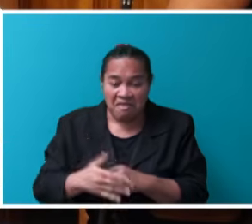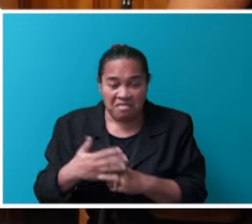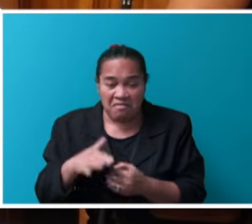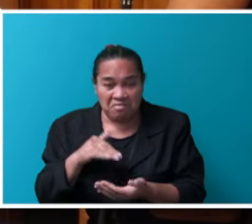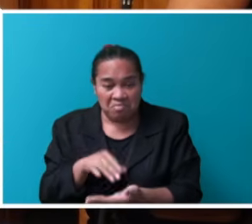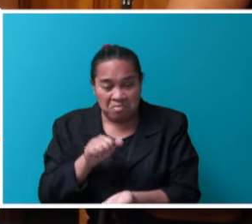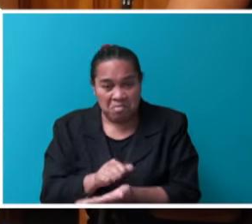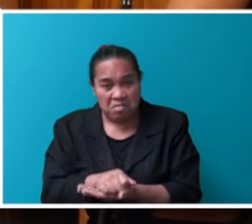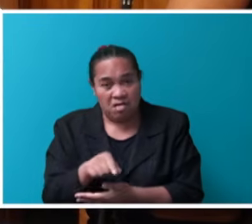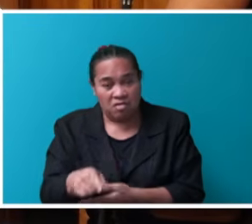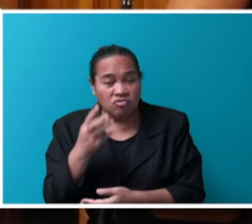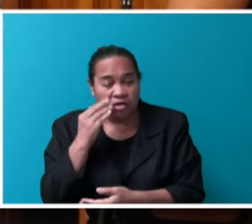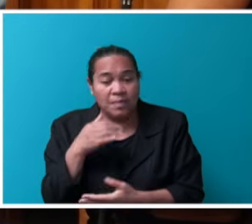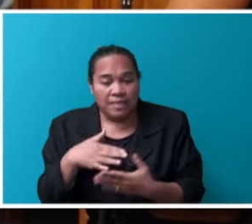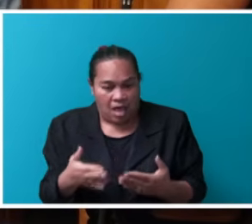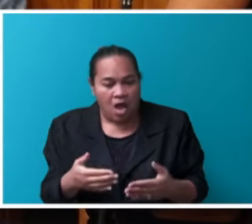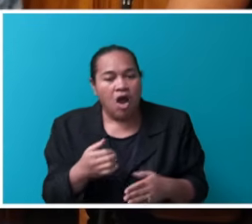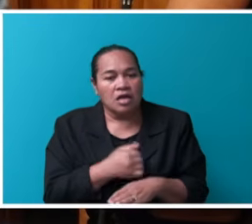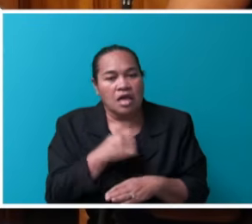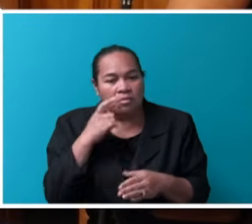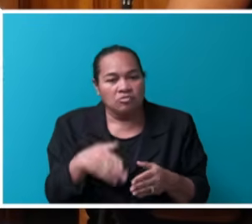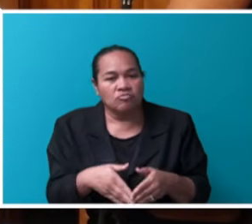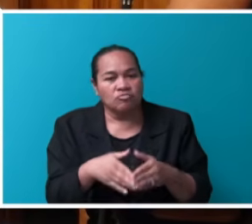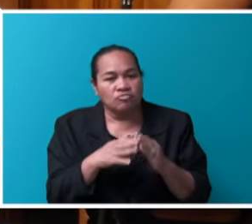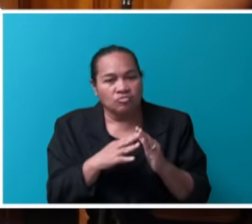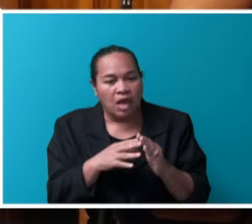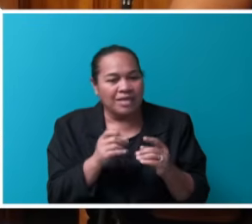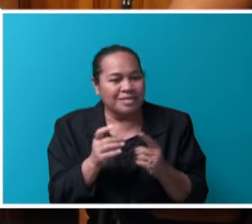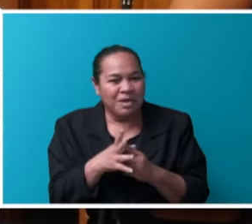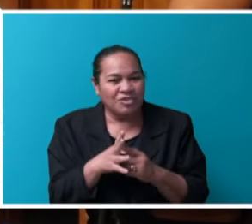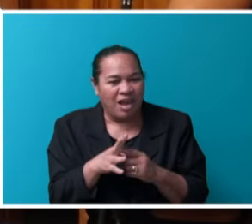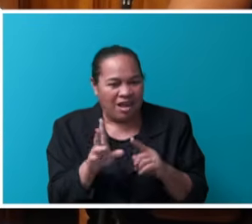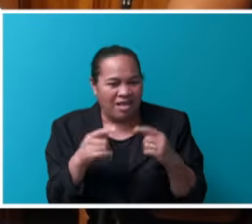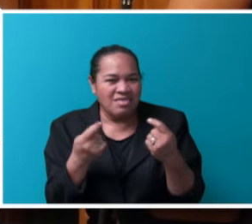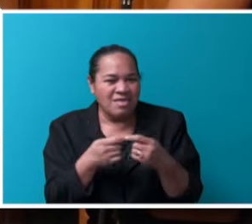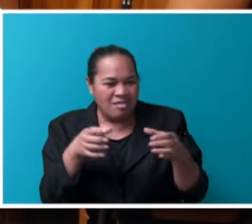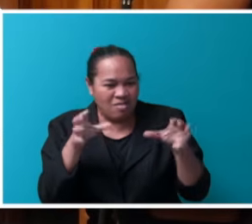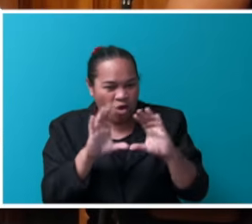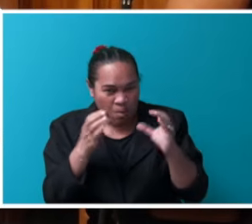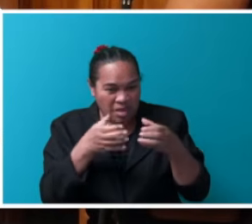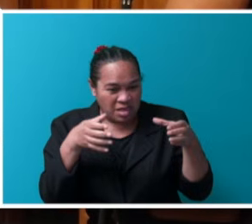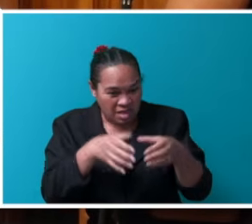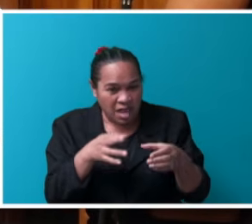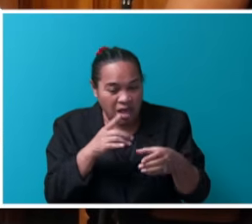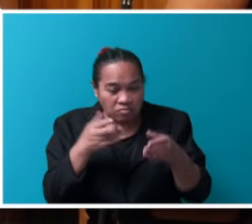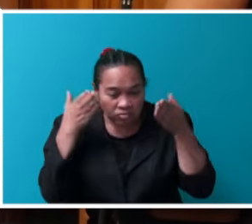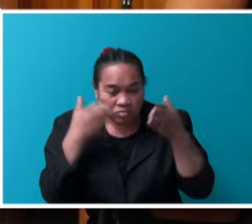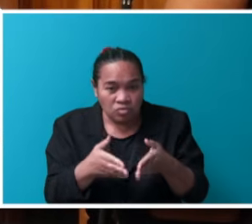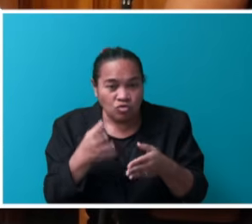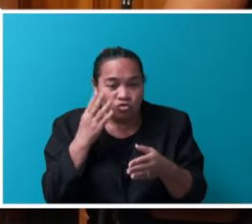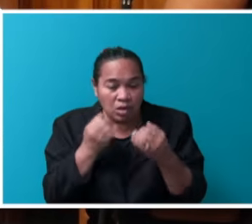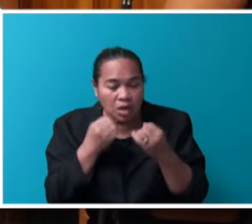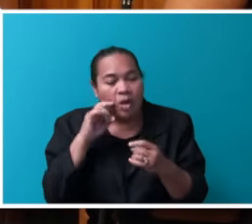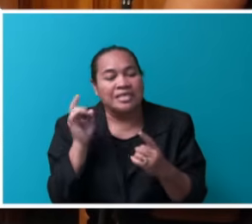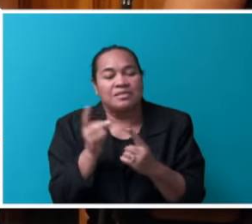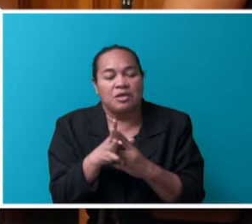therefore establish a special parliamentary committee on sugar under Section 129 of the Standing Orders. This special committee will be chaired